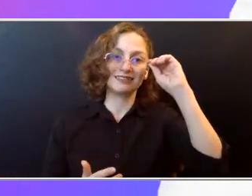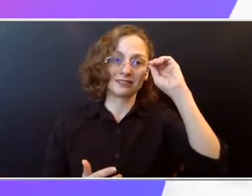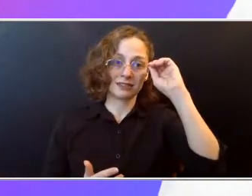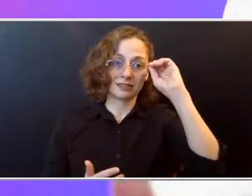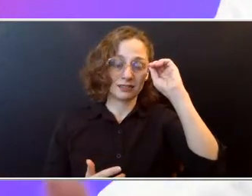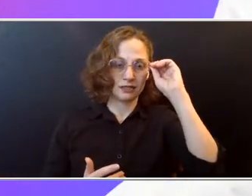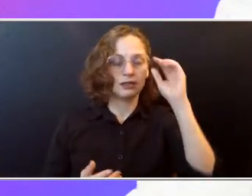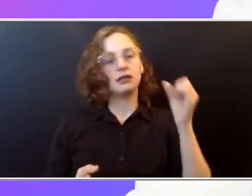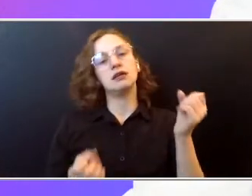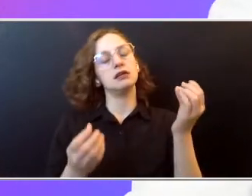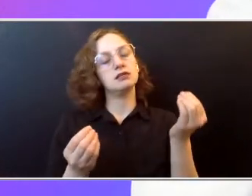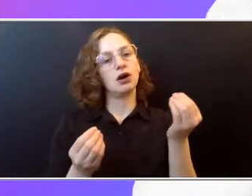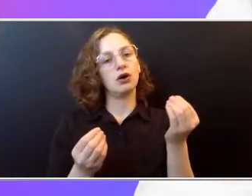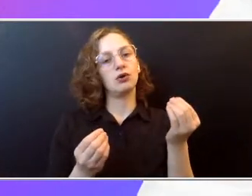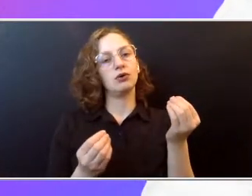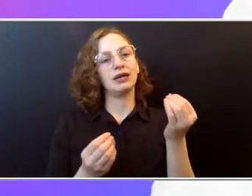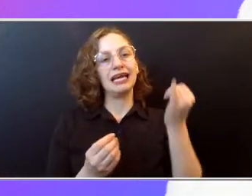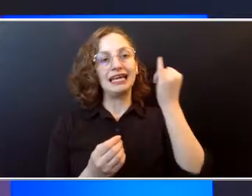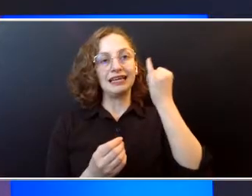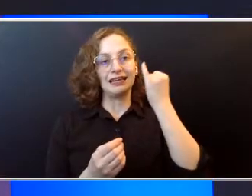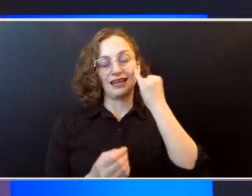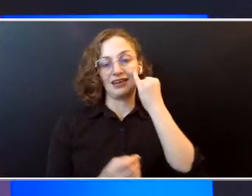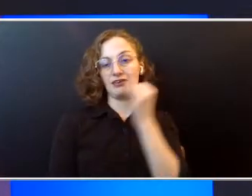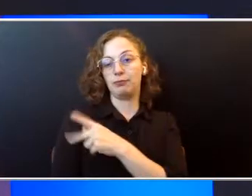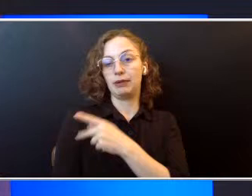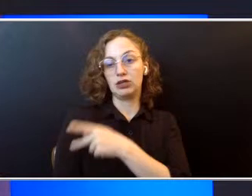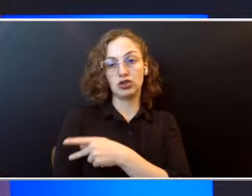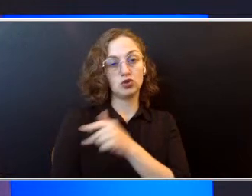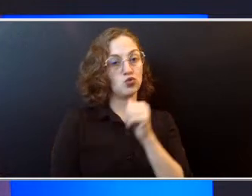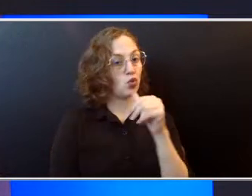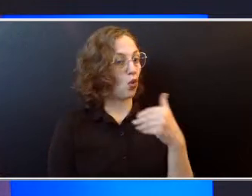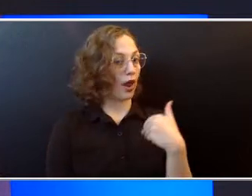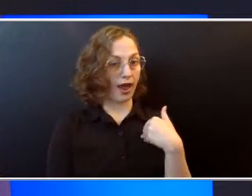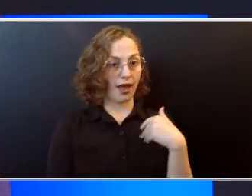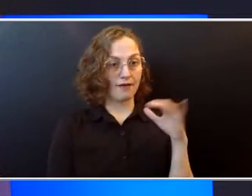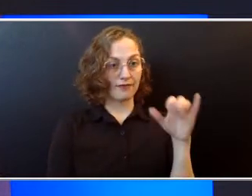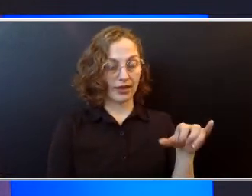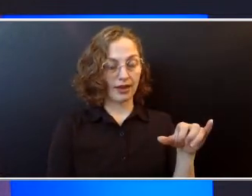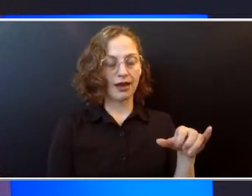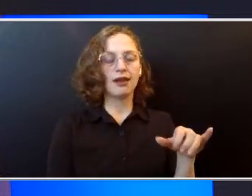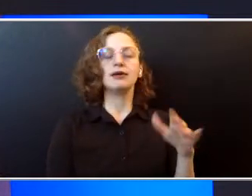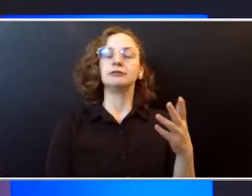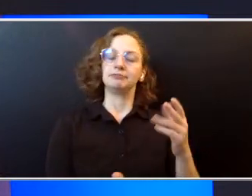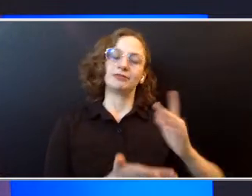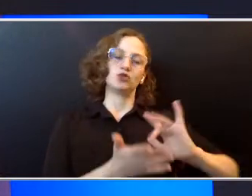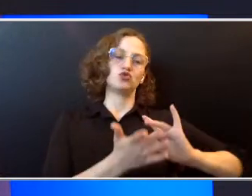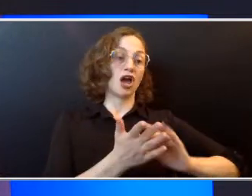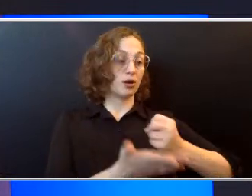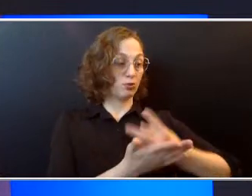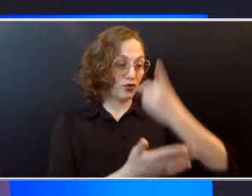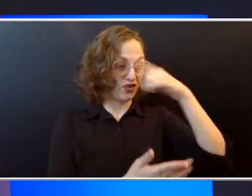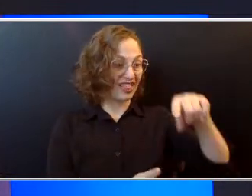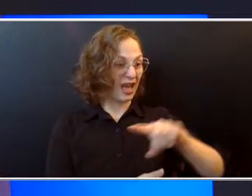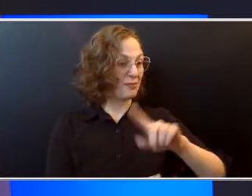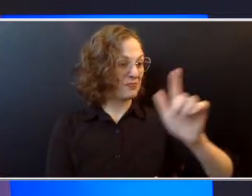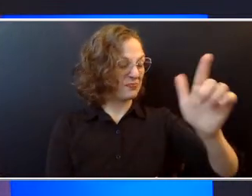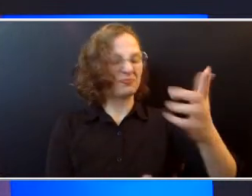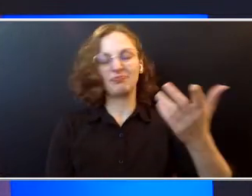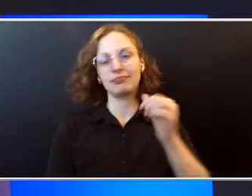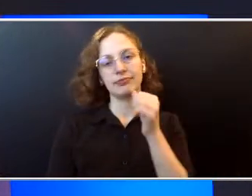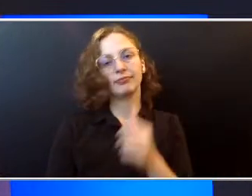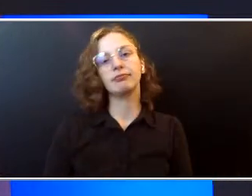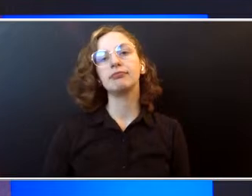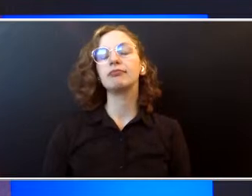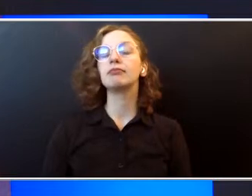approved for that until much later. Got it. So Lp(a), and this is something that's really was surprising to me, is